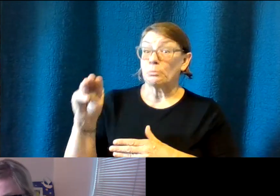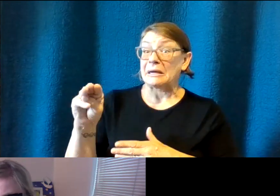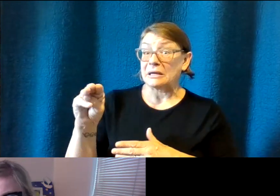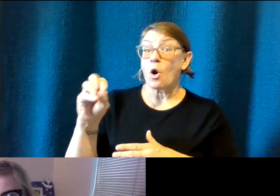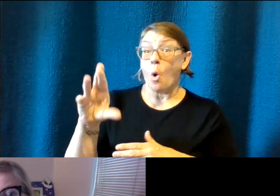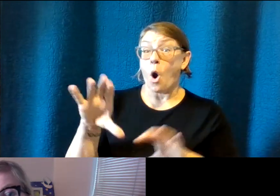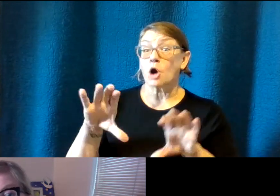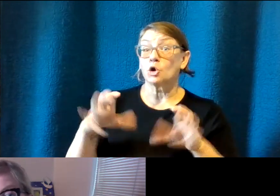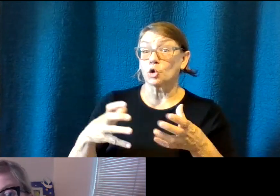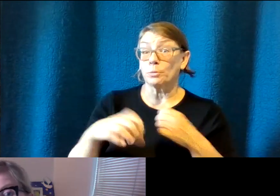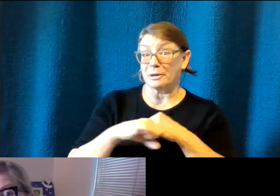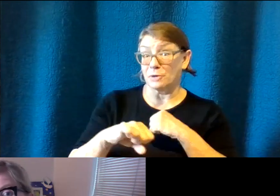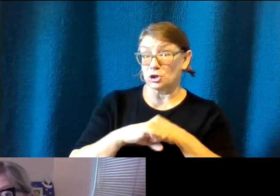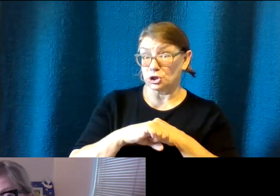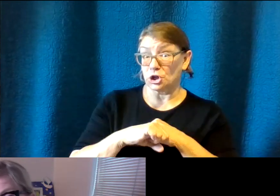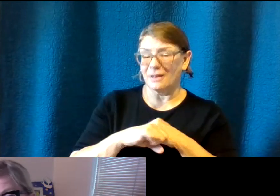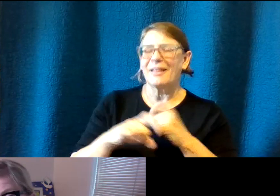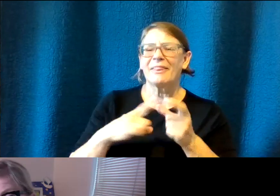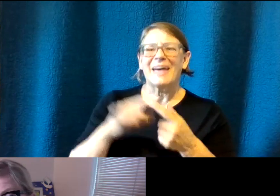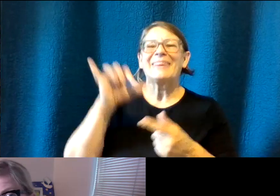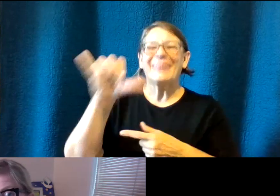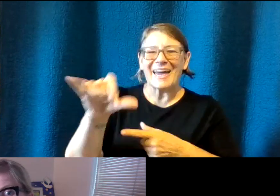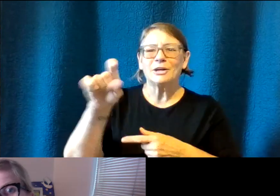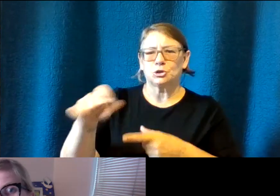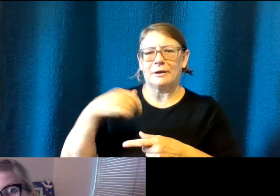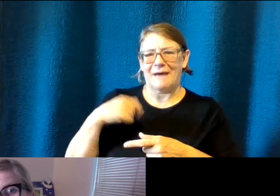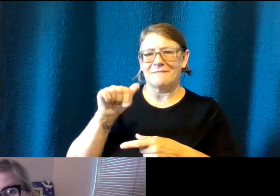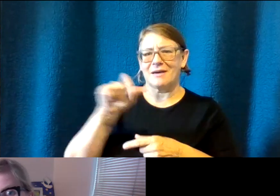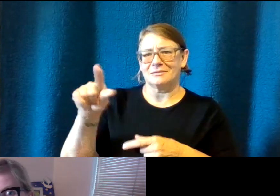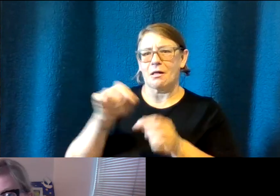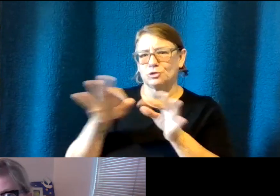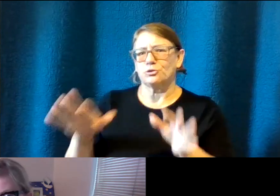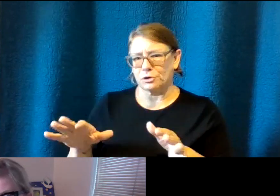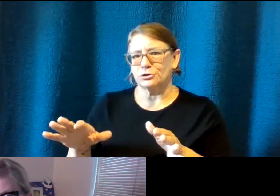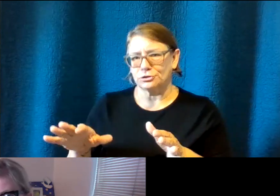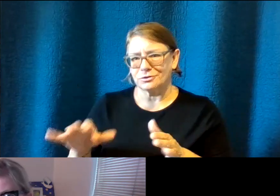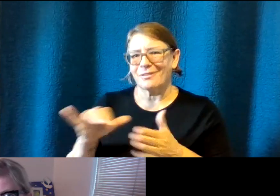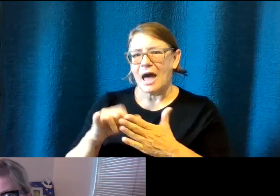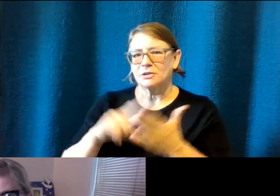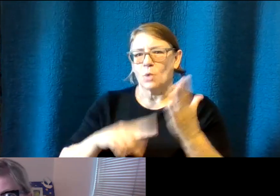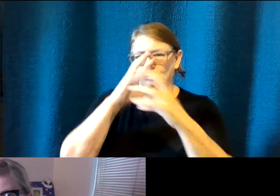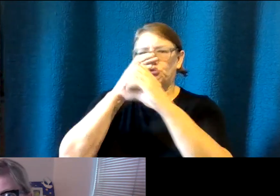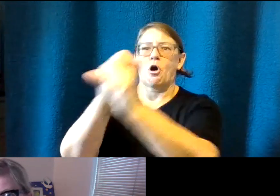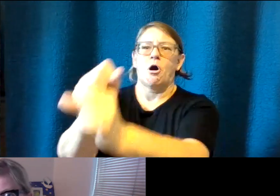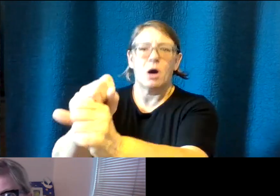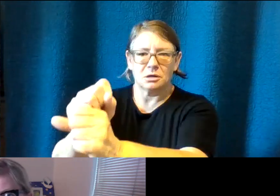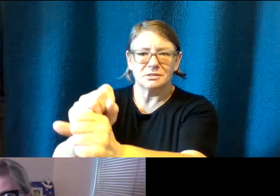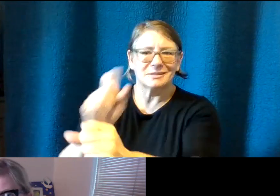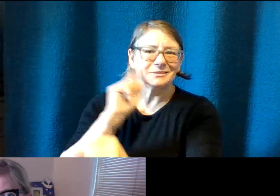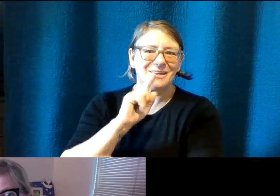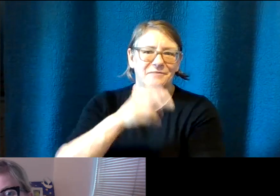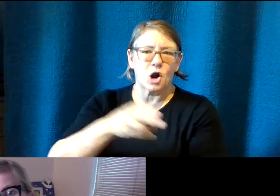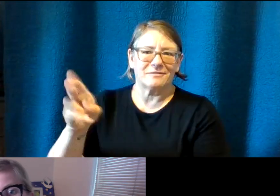through commercial, when I was stating that that should have ASL interpretation, I think that that's what draws in the deaf and hard of